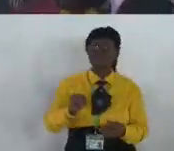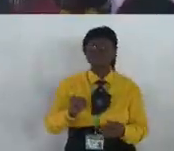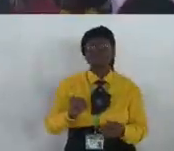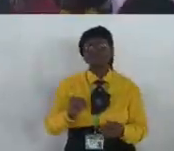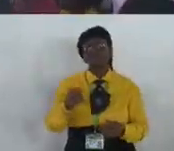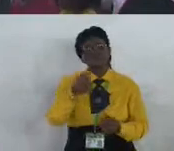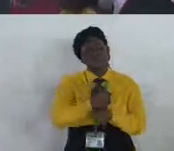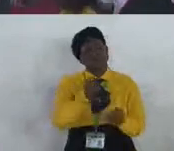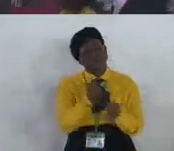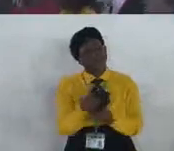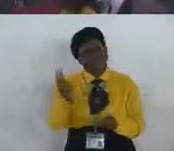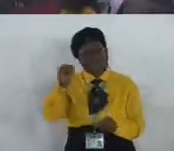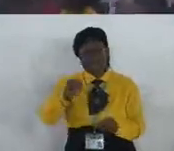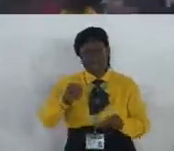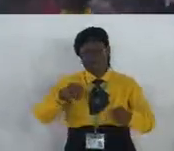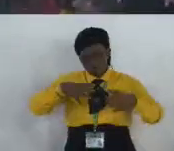spirit.